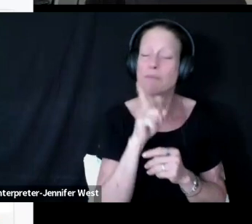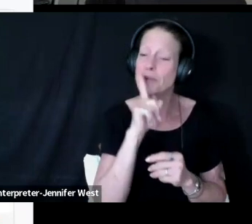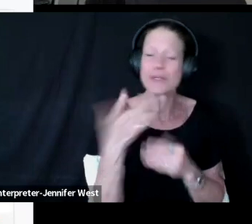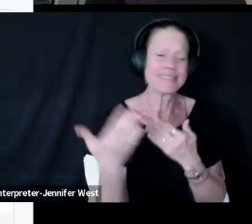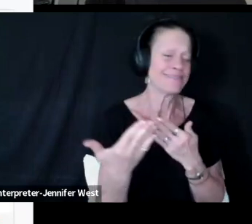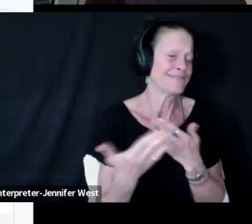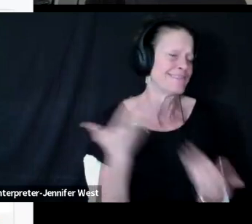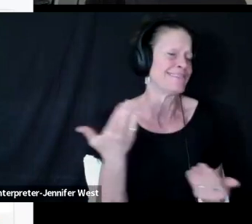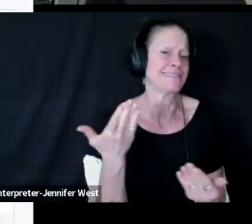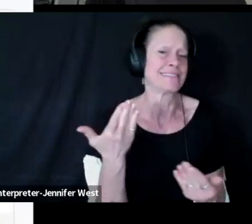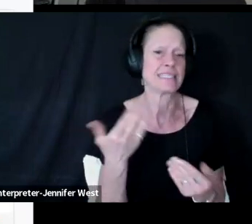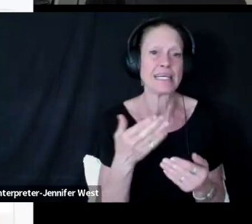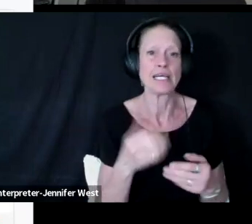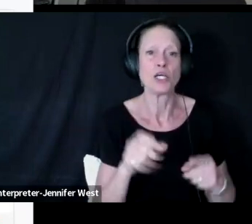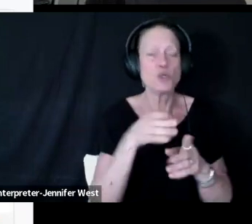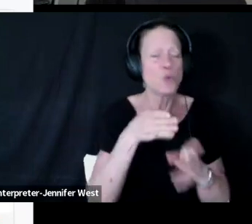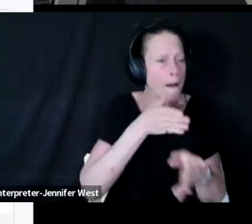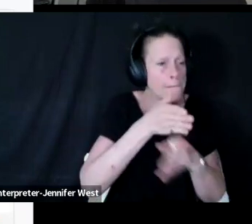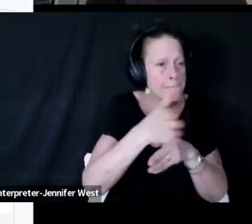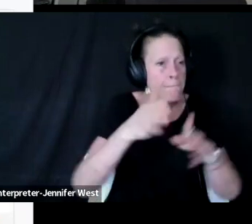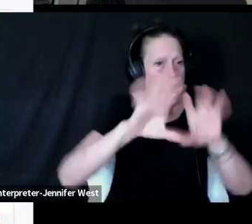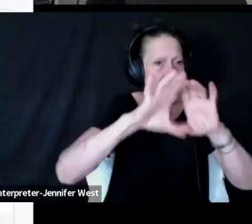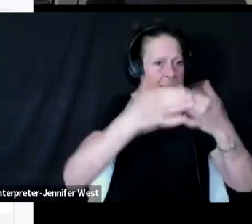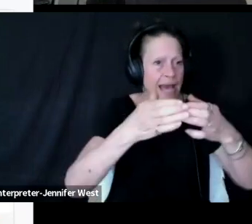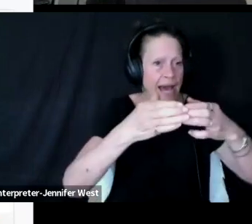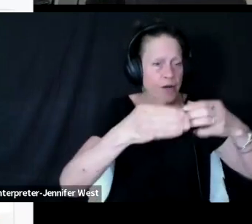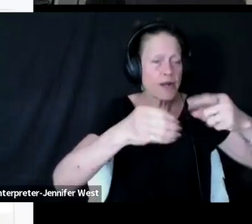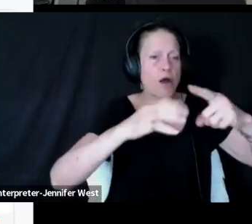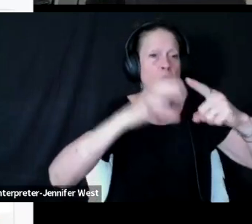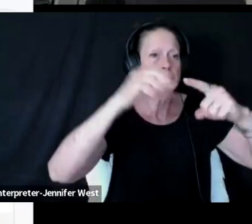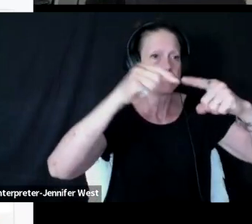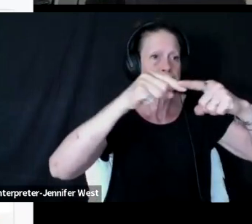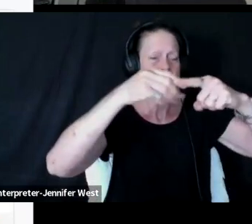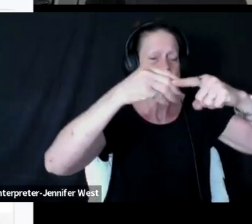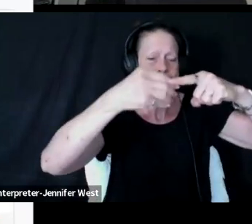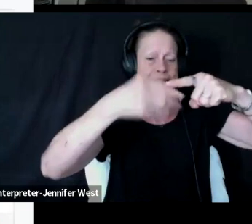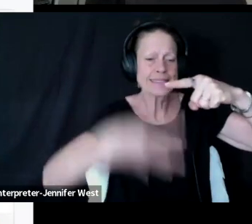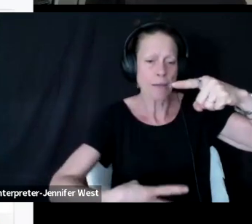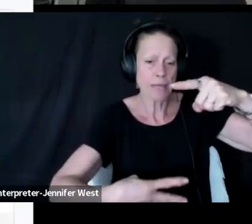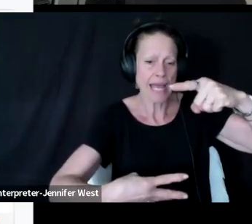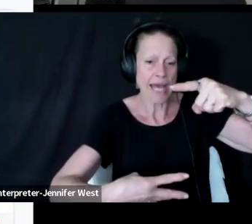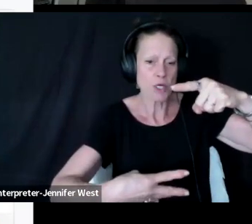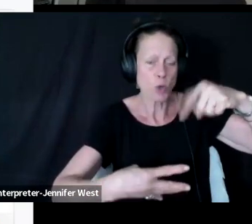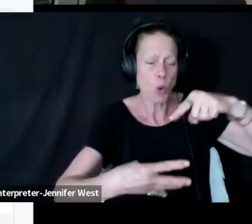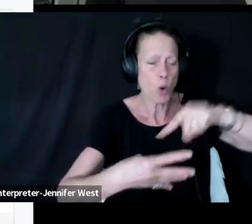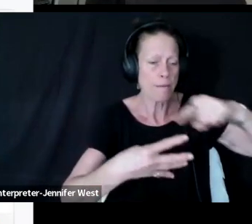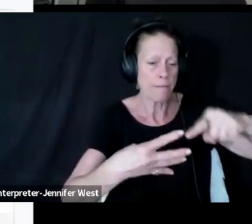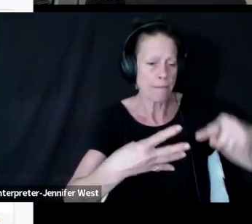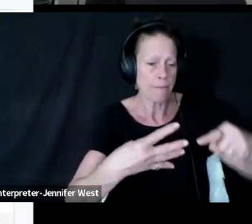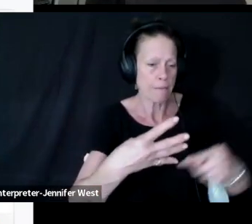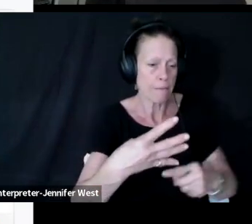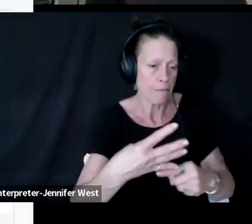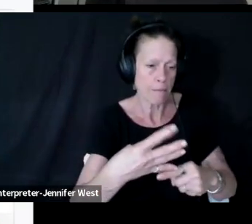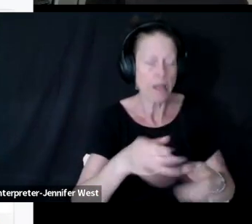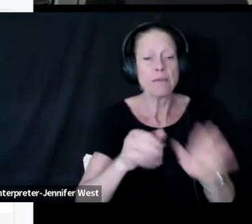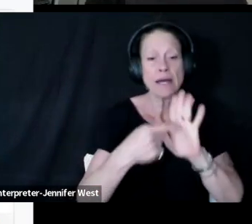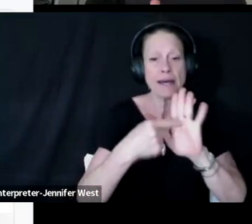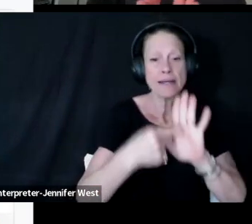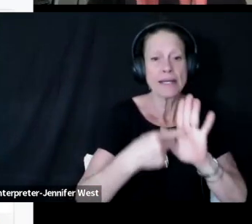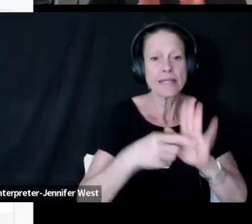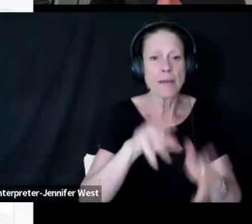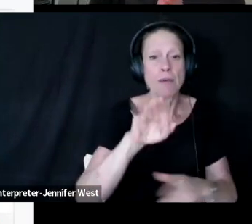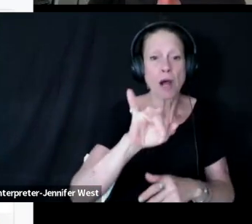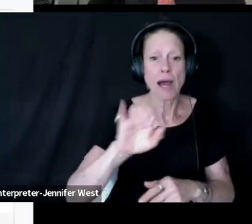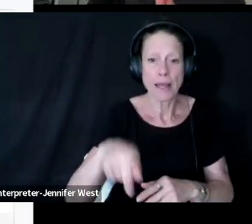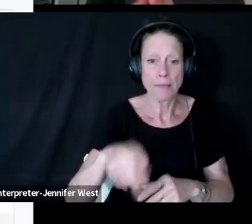category, a subcategory, a description. Here's an example of an IEP for Danny.